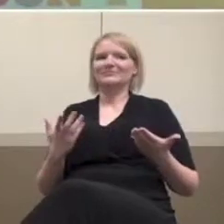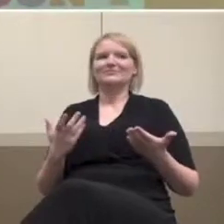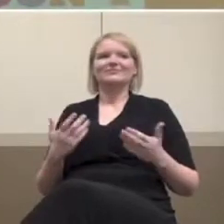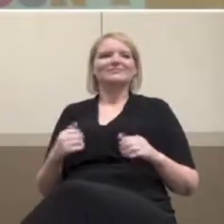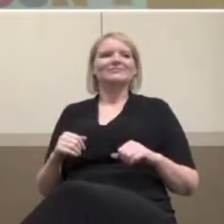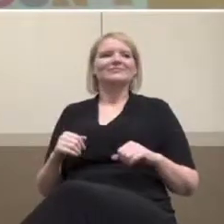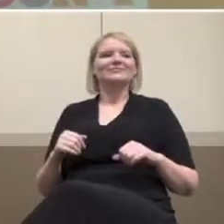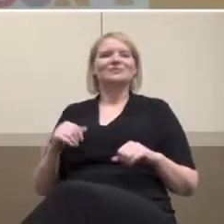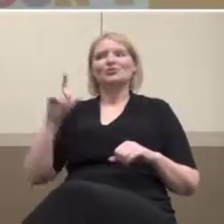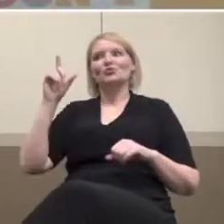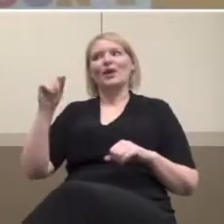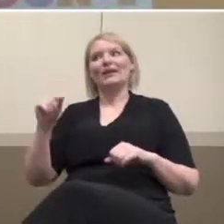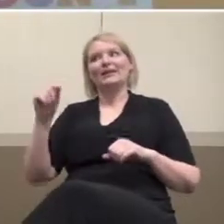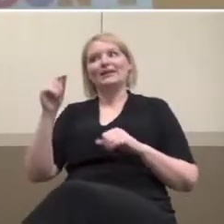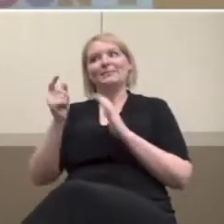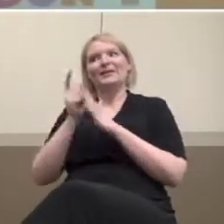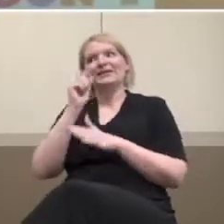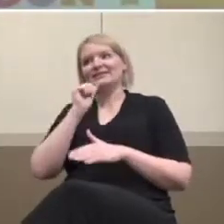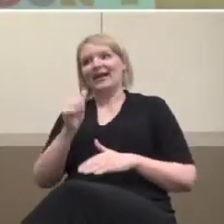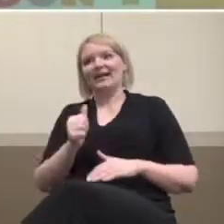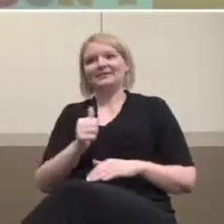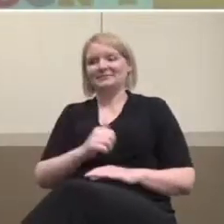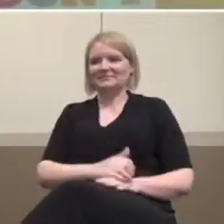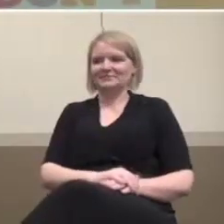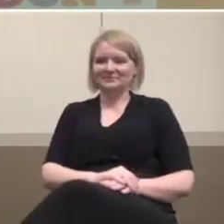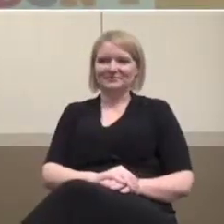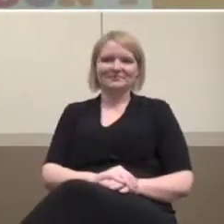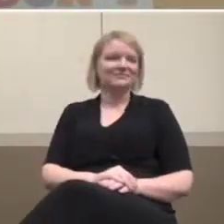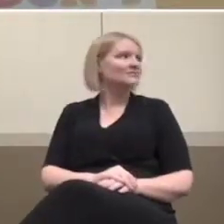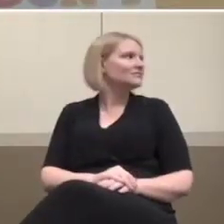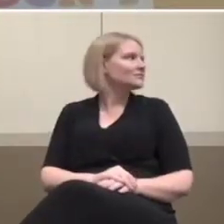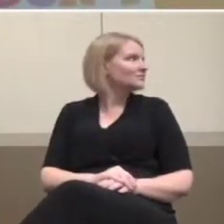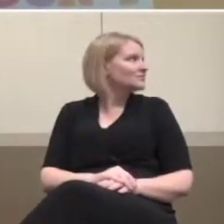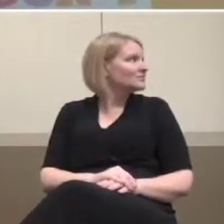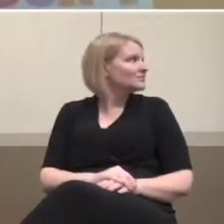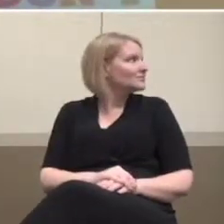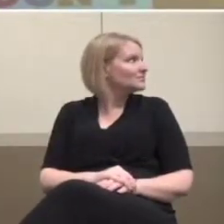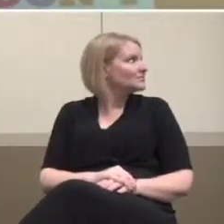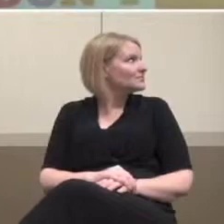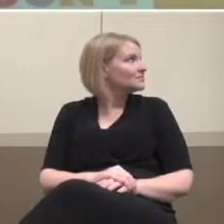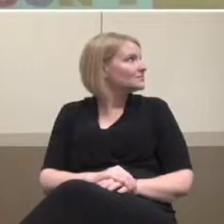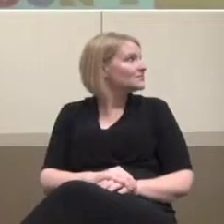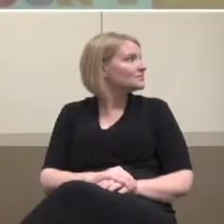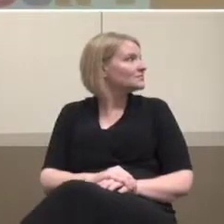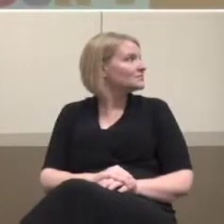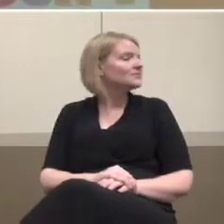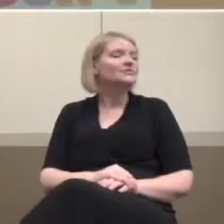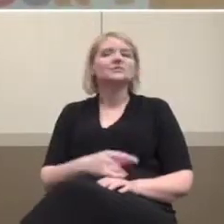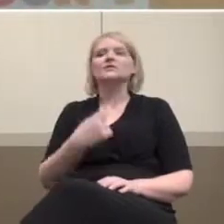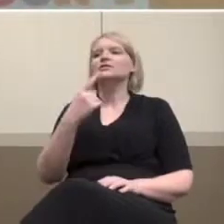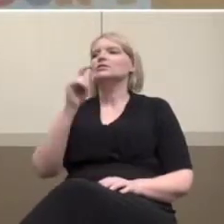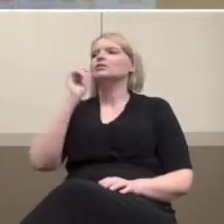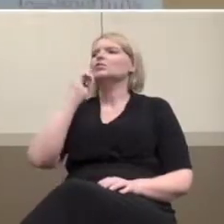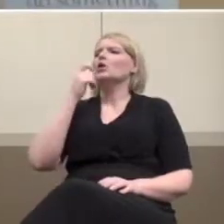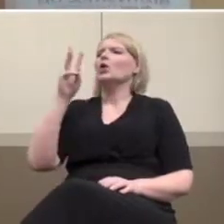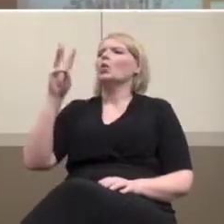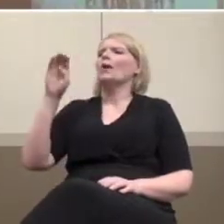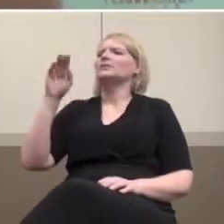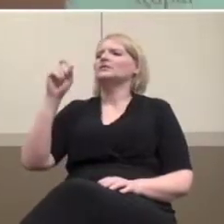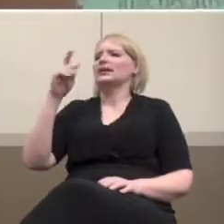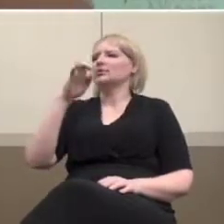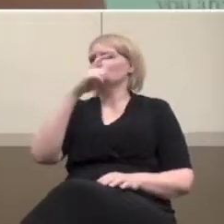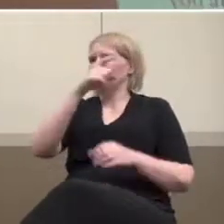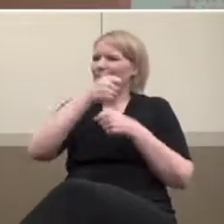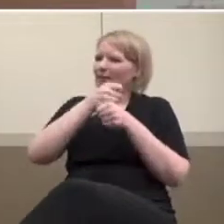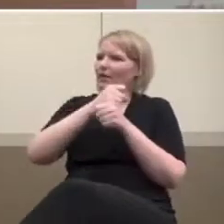20 minutes. But this is a really cool site. And this lady makes all of these